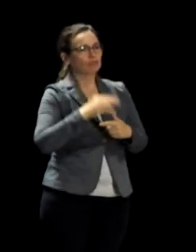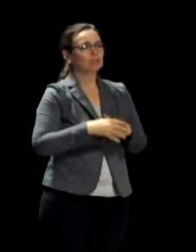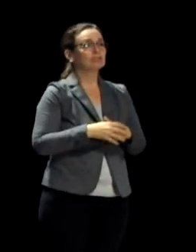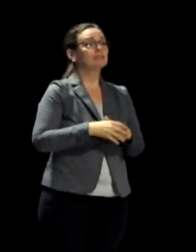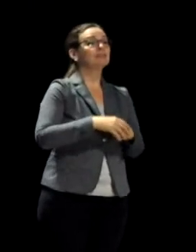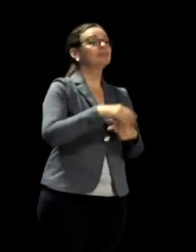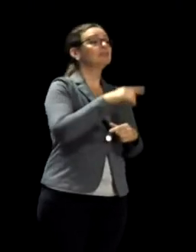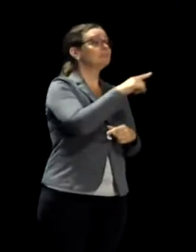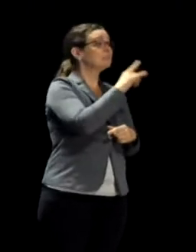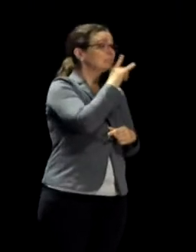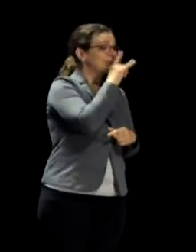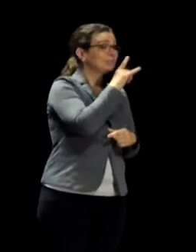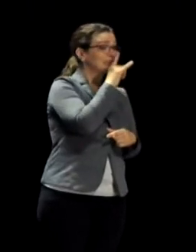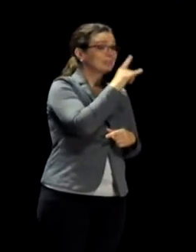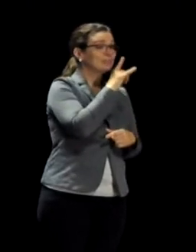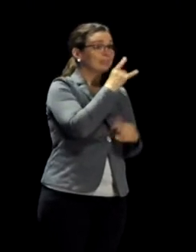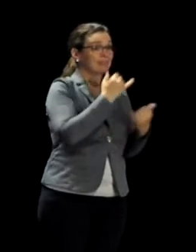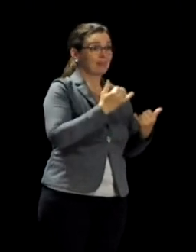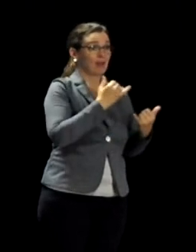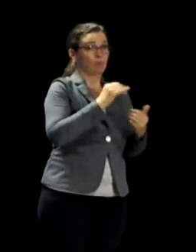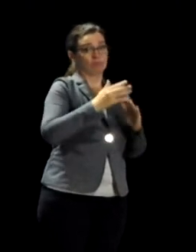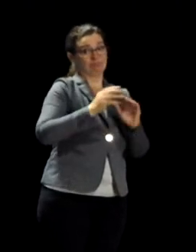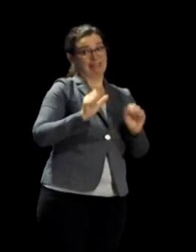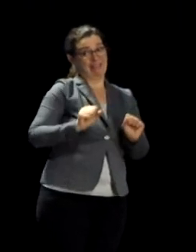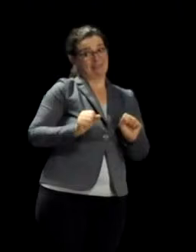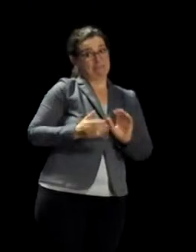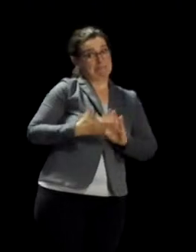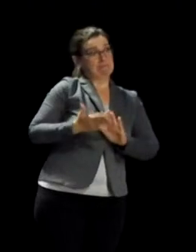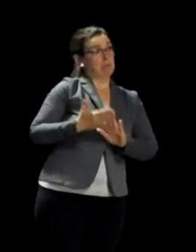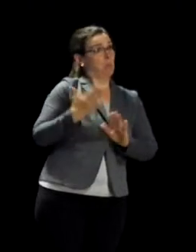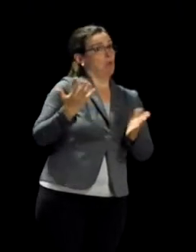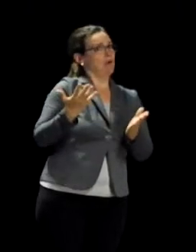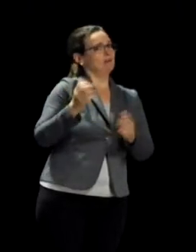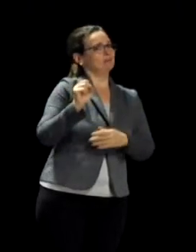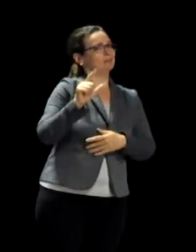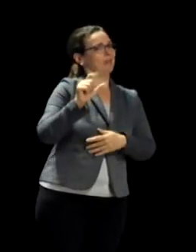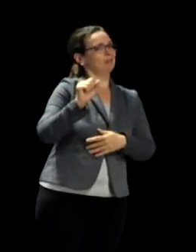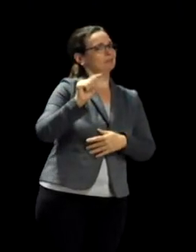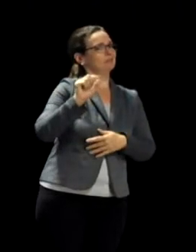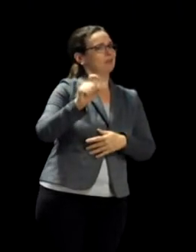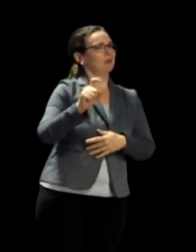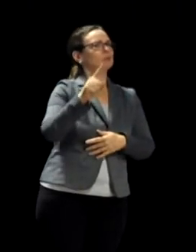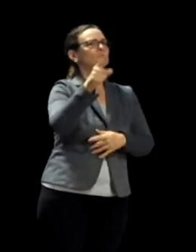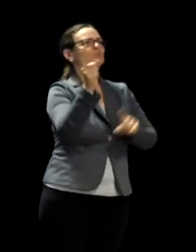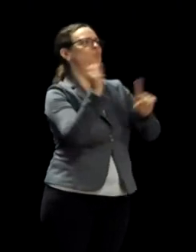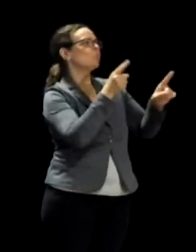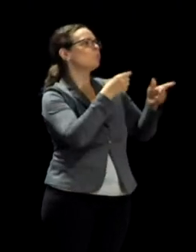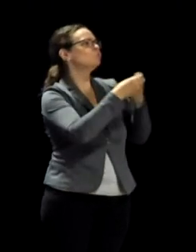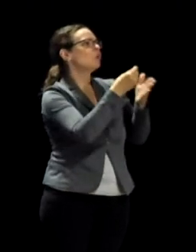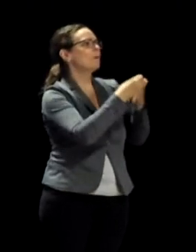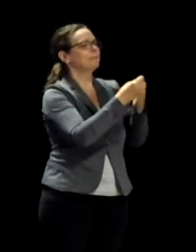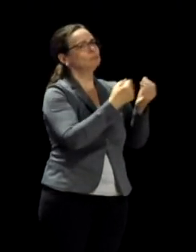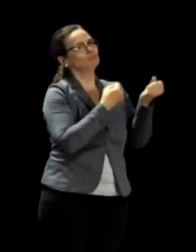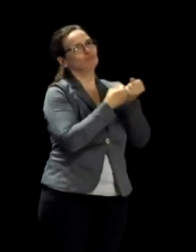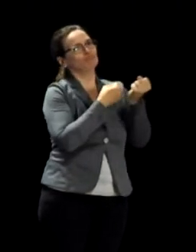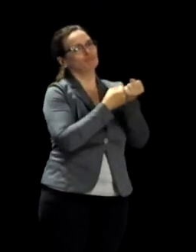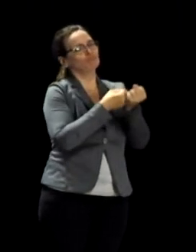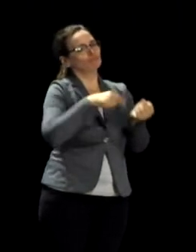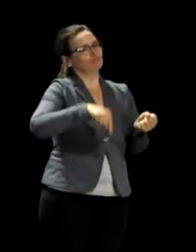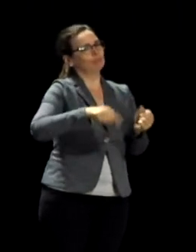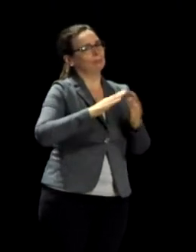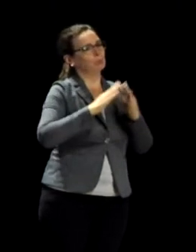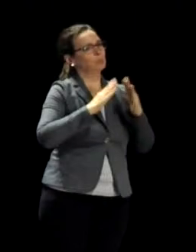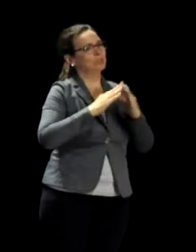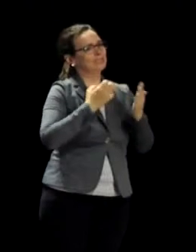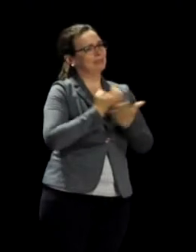but it drives spending, and you need people to get back to work. These large